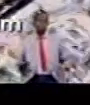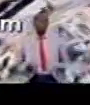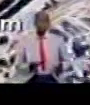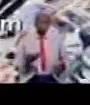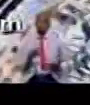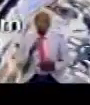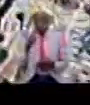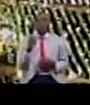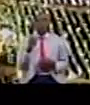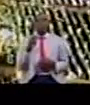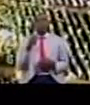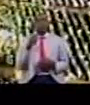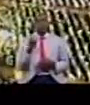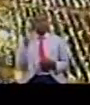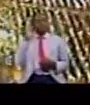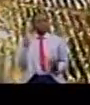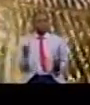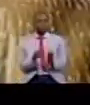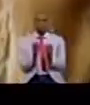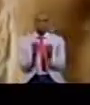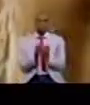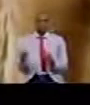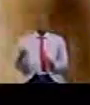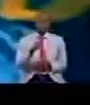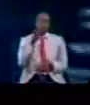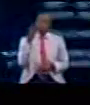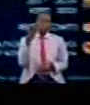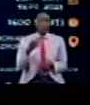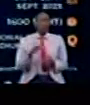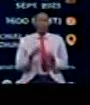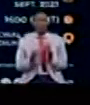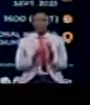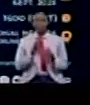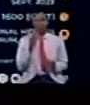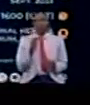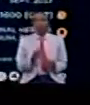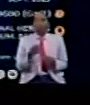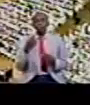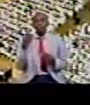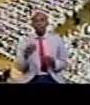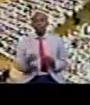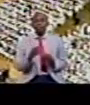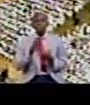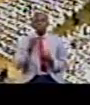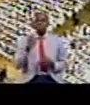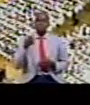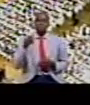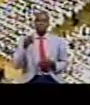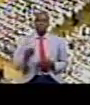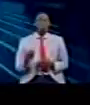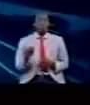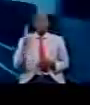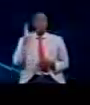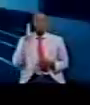Father, pray, O Lord, that you touch our Lord. Father, touch our Lord. Father, touch our Lord. Father, touch